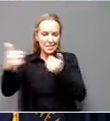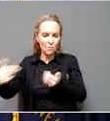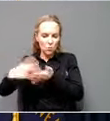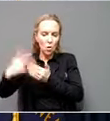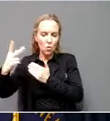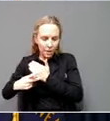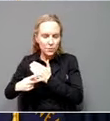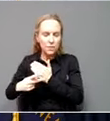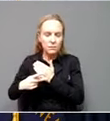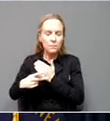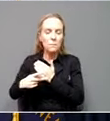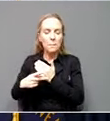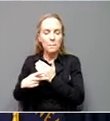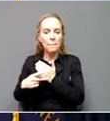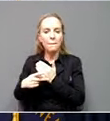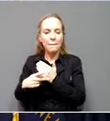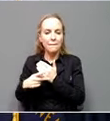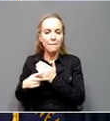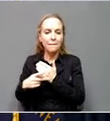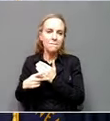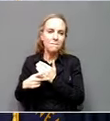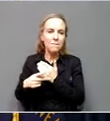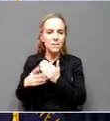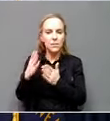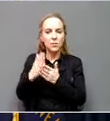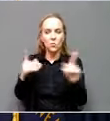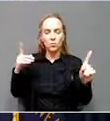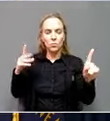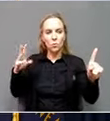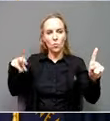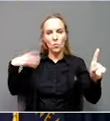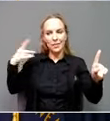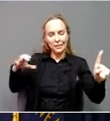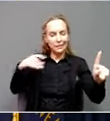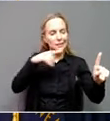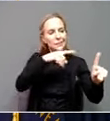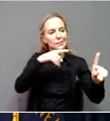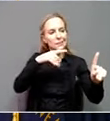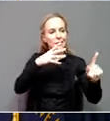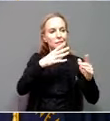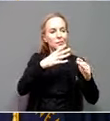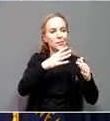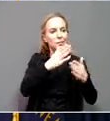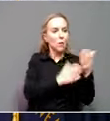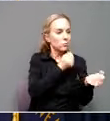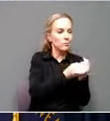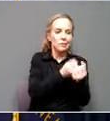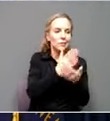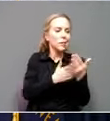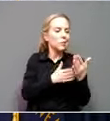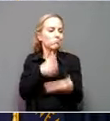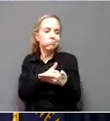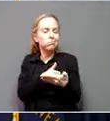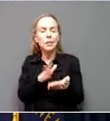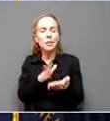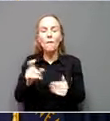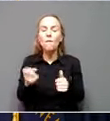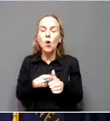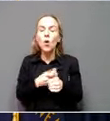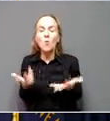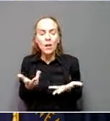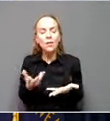and some in Washington being against it, I guess some being for it. Well, the first thing I'd say is it's important that we know